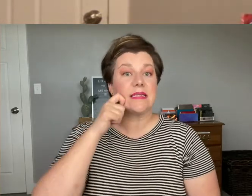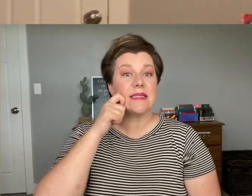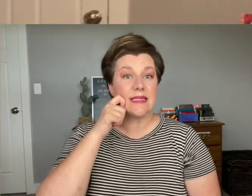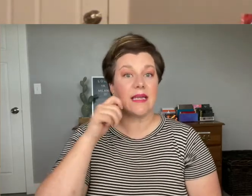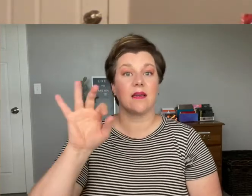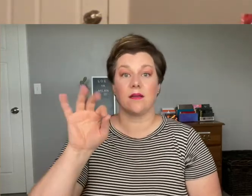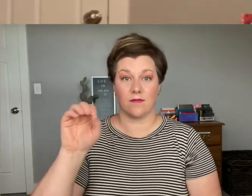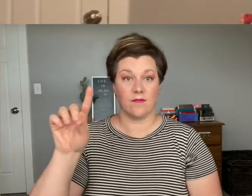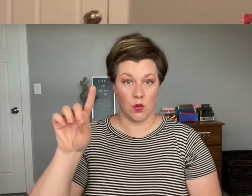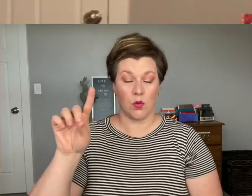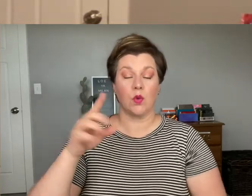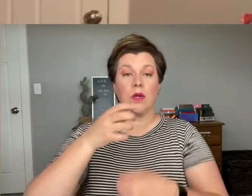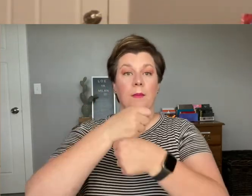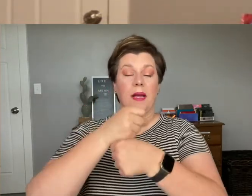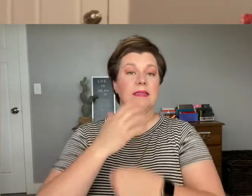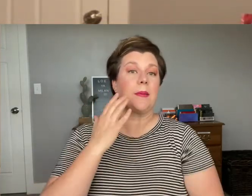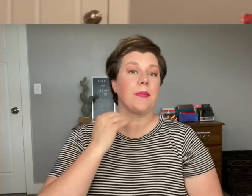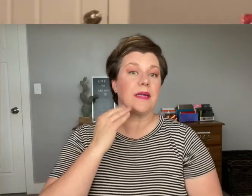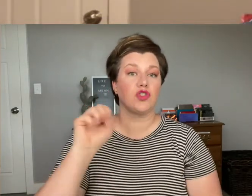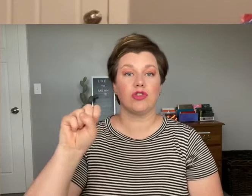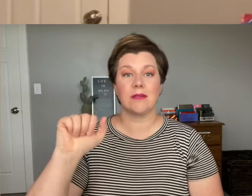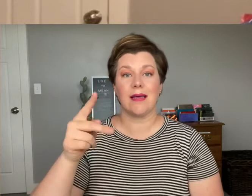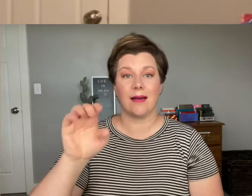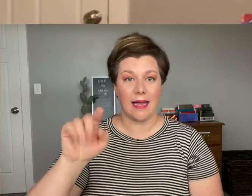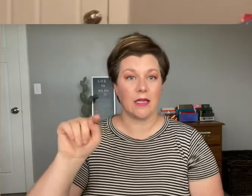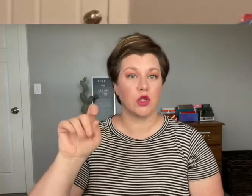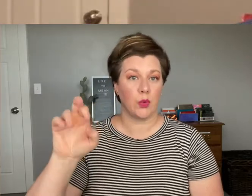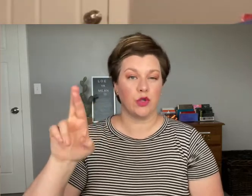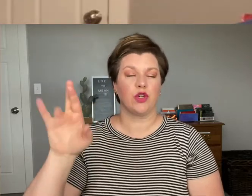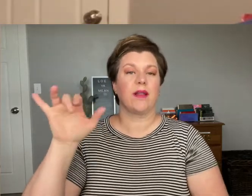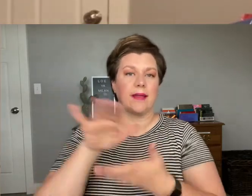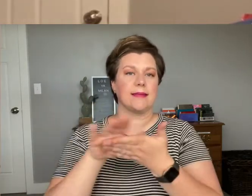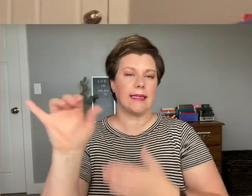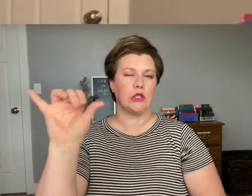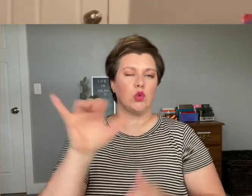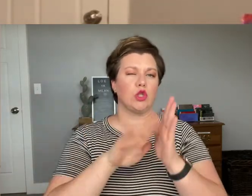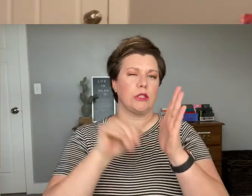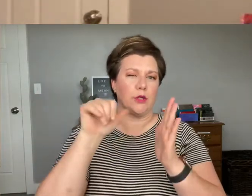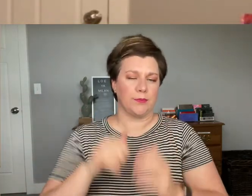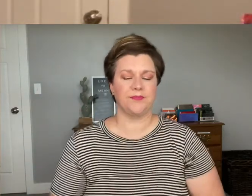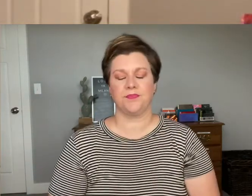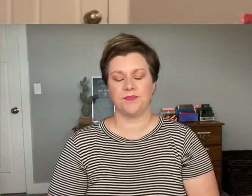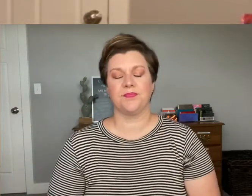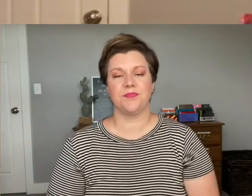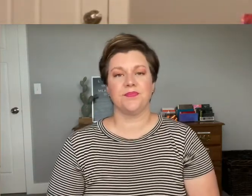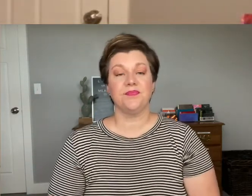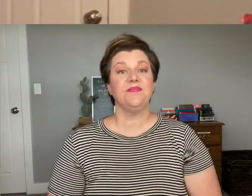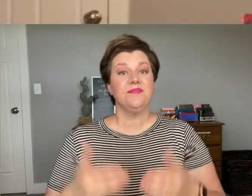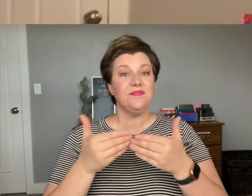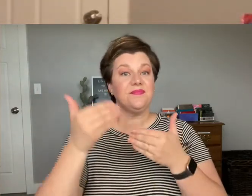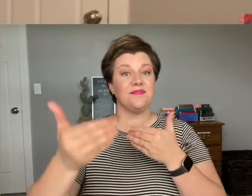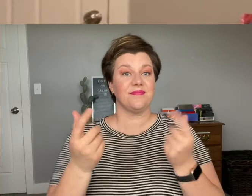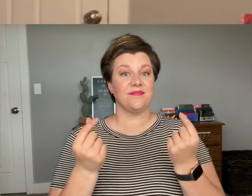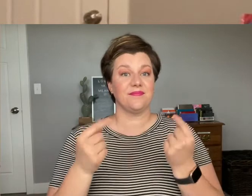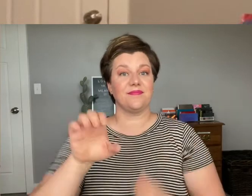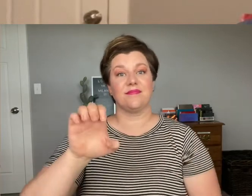that is one of my recommendations for a nice toner. Skin Food makes a beautiful peach